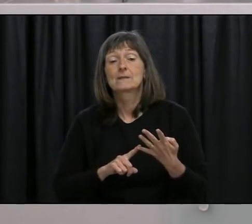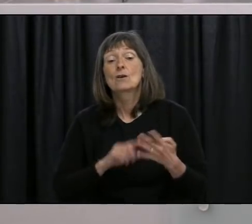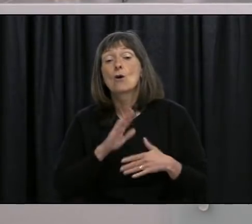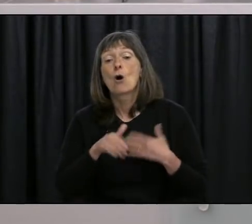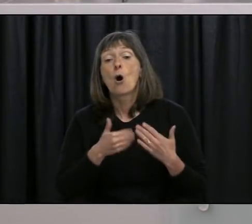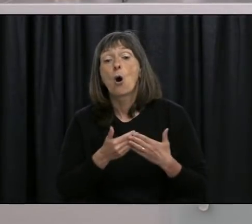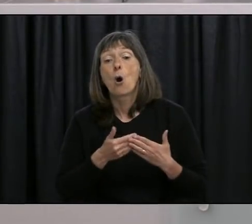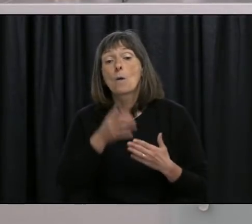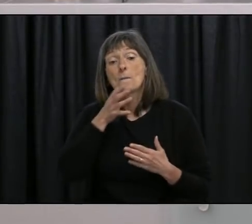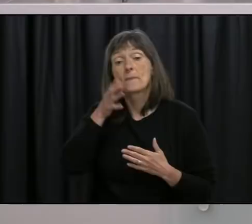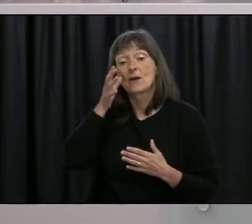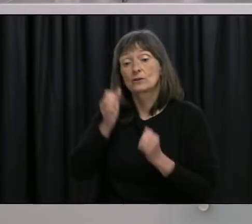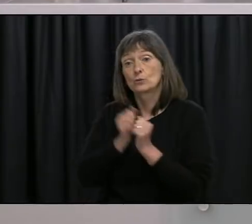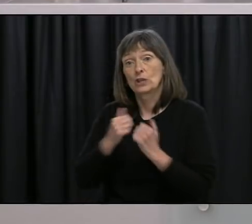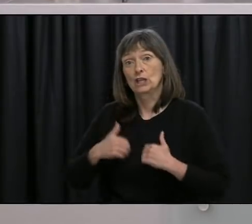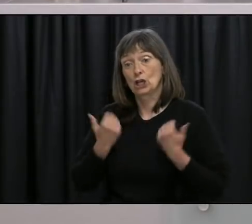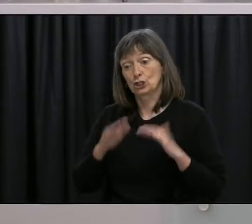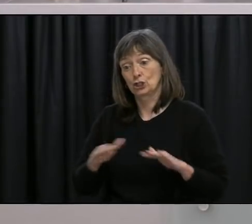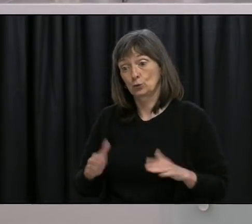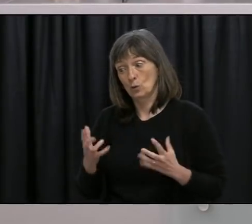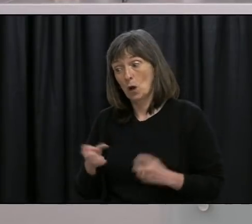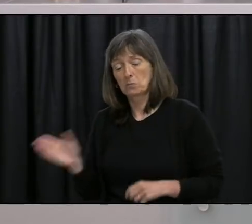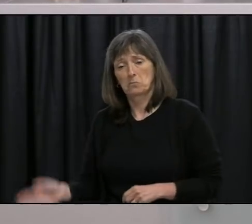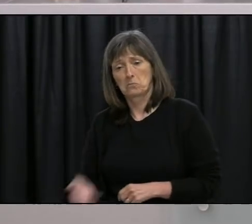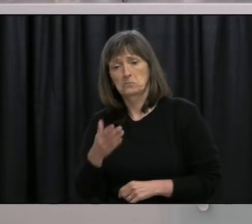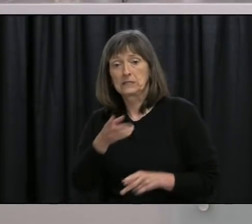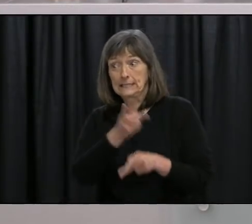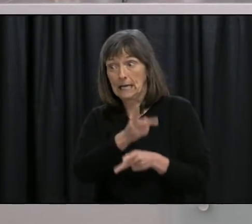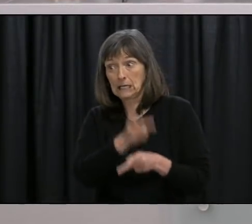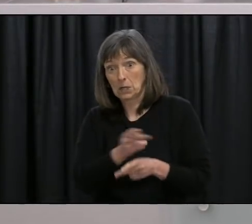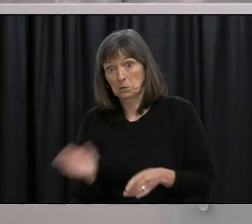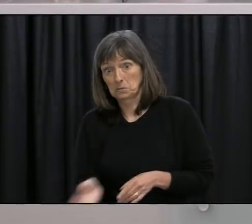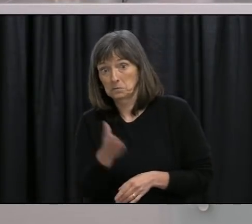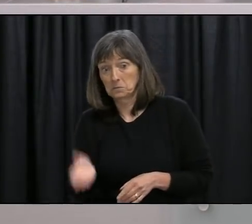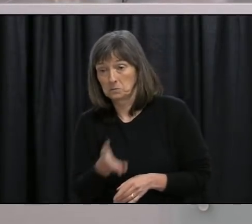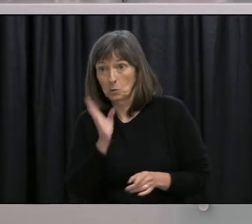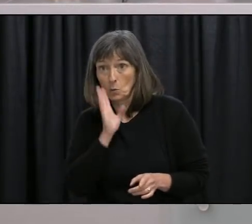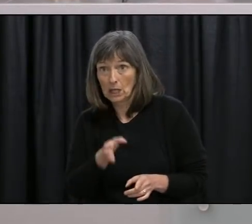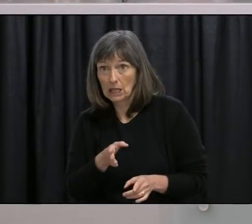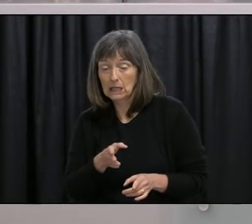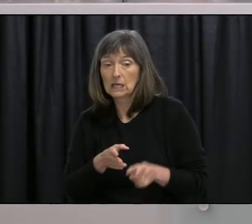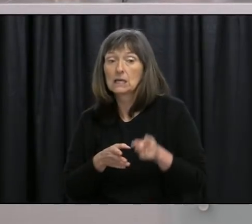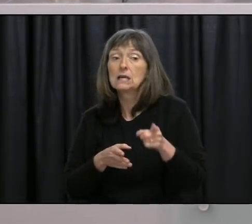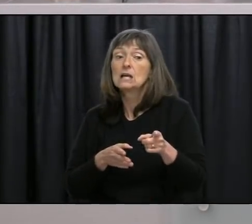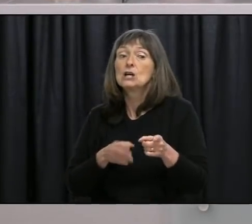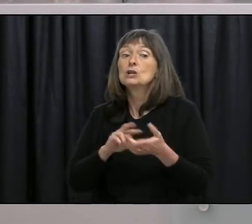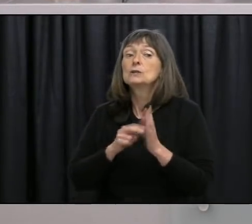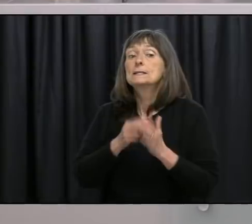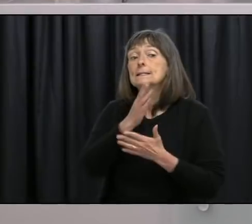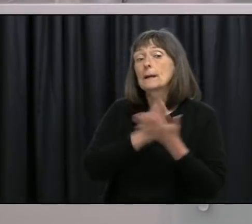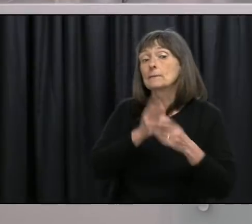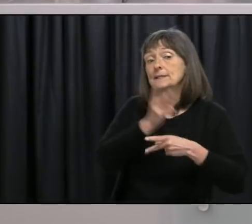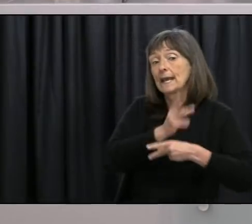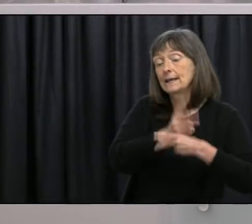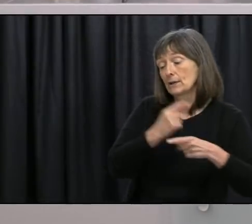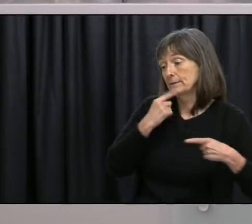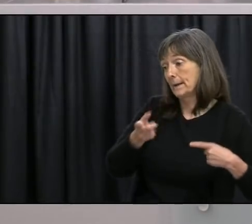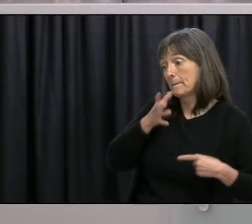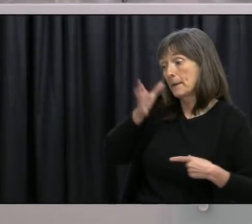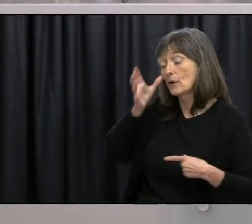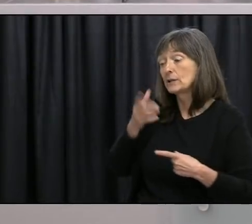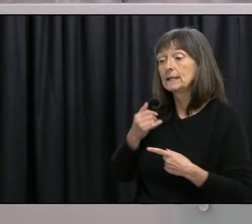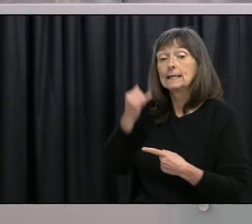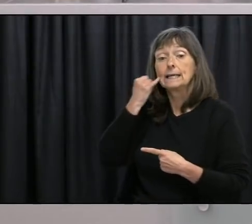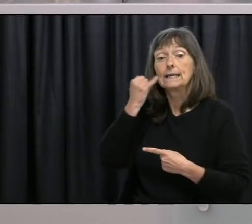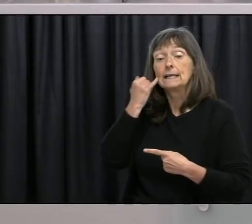childcare. Providers have been telling, or some providers at least, have been telling parents you either have to pay for that spot or you're going to lose it as soon as that